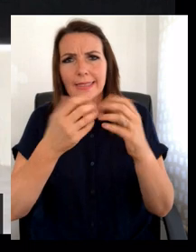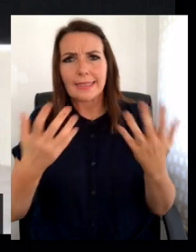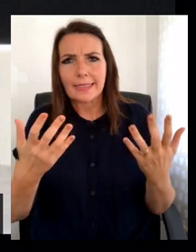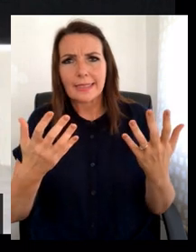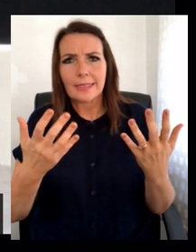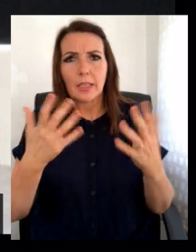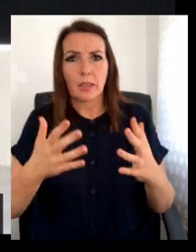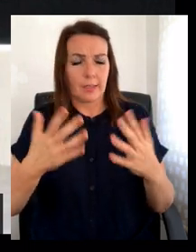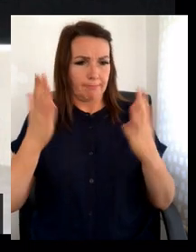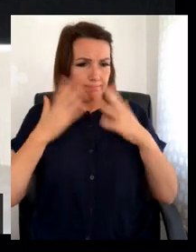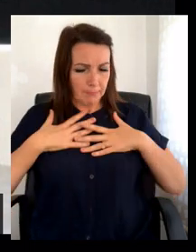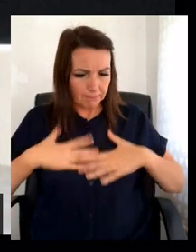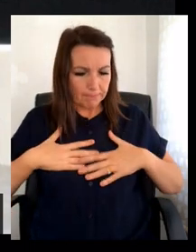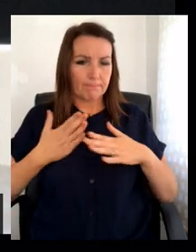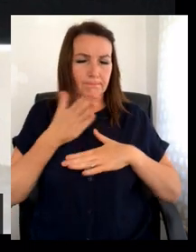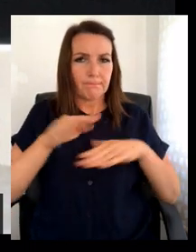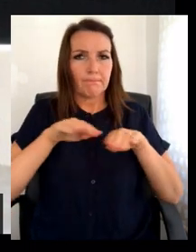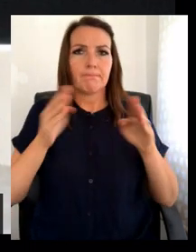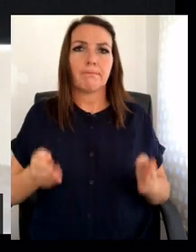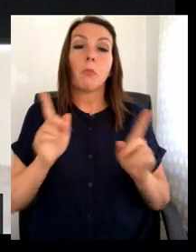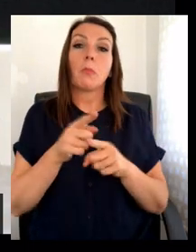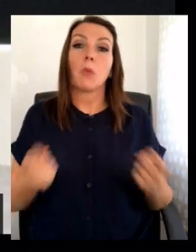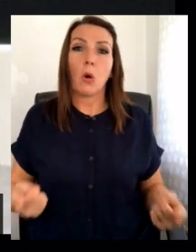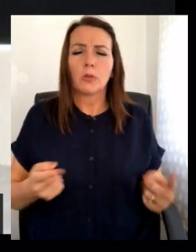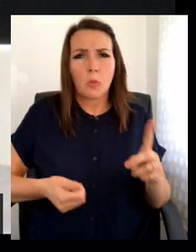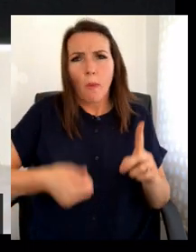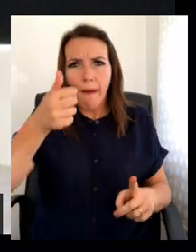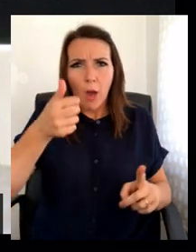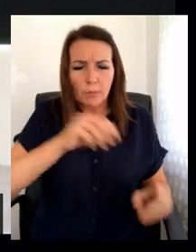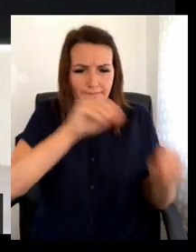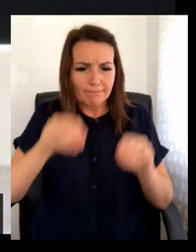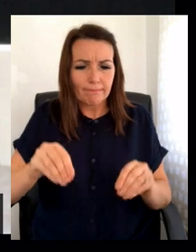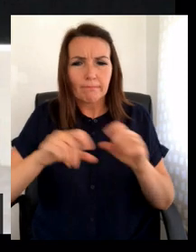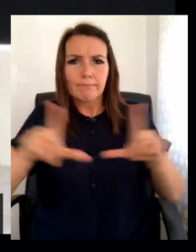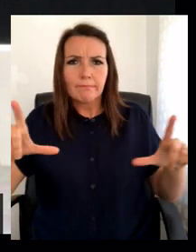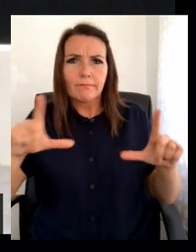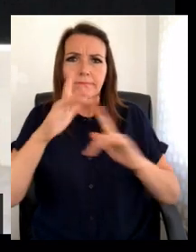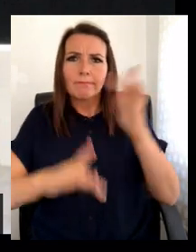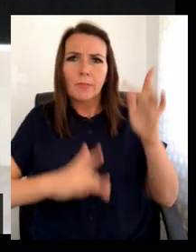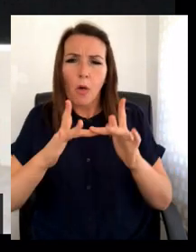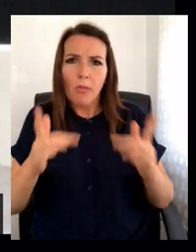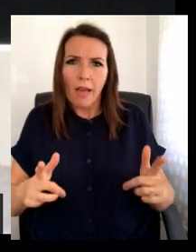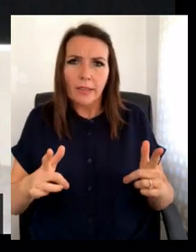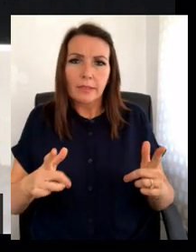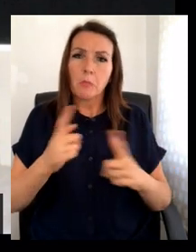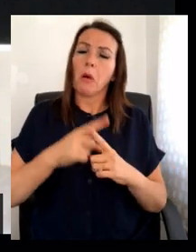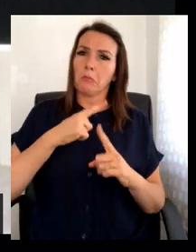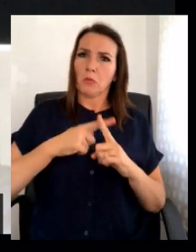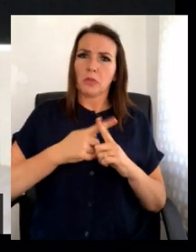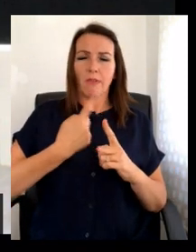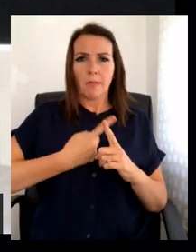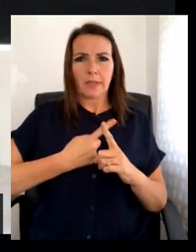stage, but actually it was really quite constructive because it got me thinking about how can